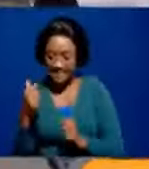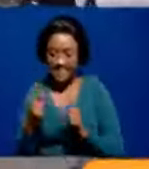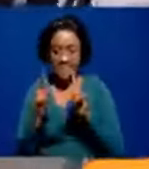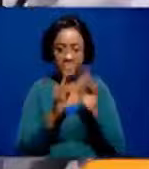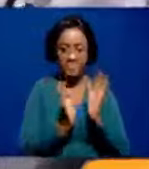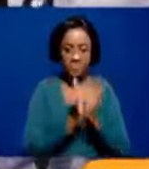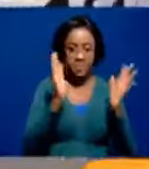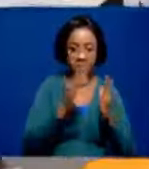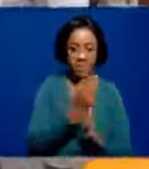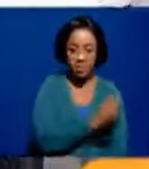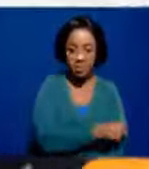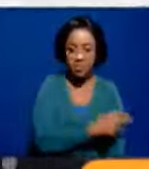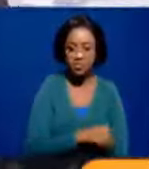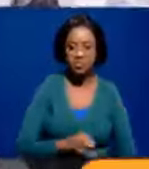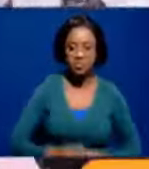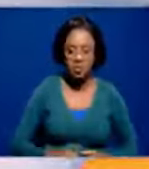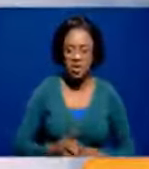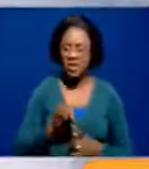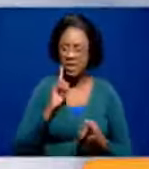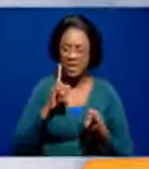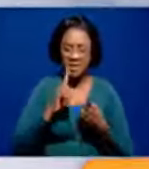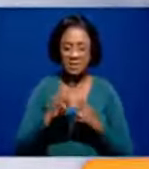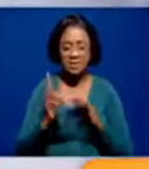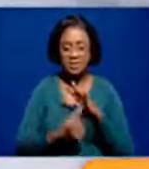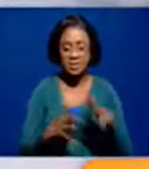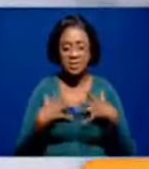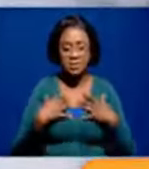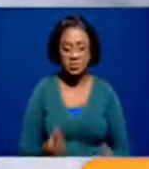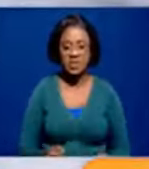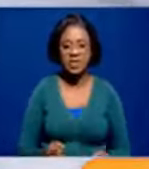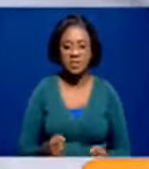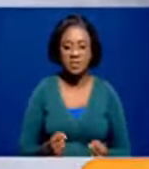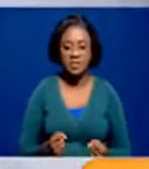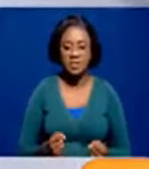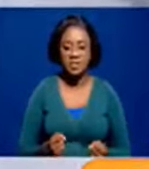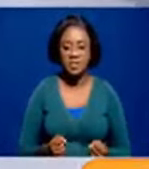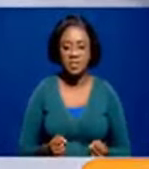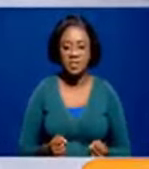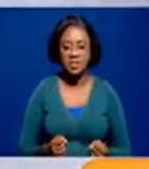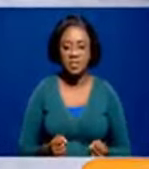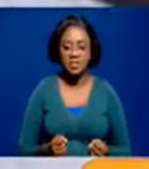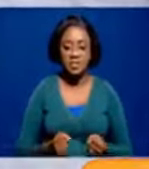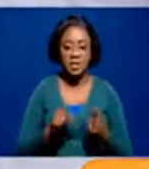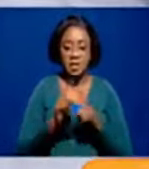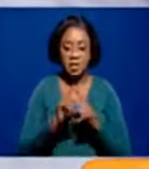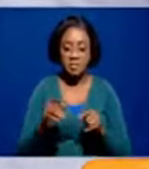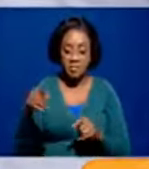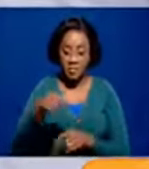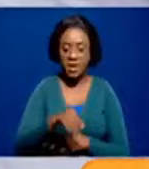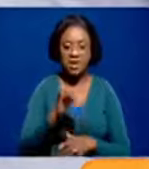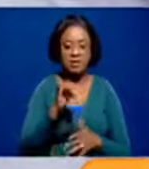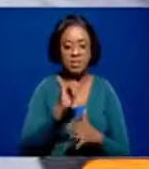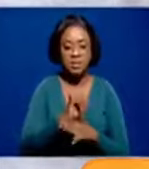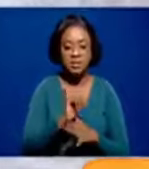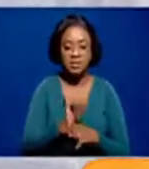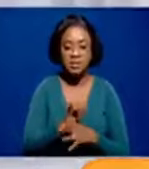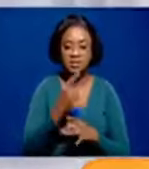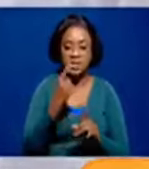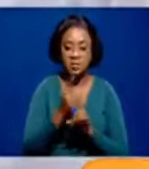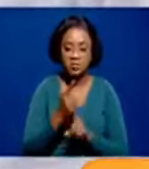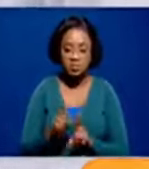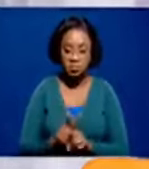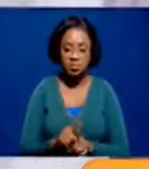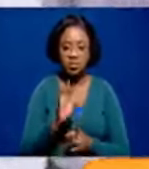in a nationwide strike until the Ministry of Health posts medical interns and remits school fees for postgraduate